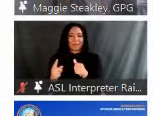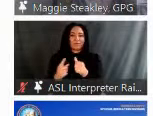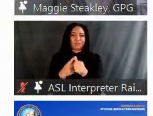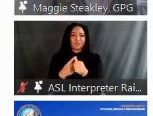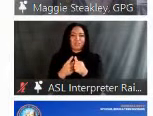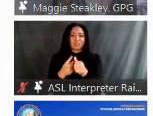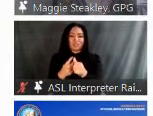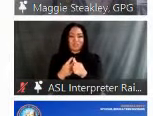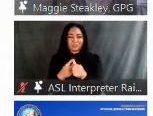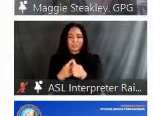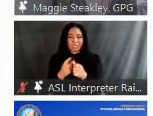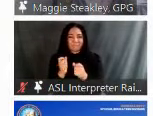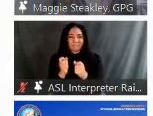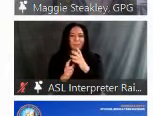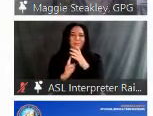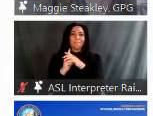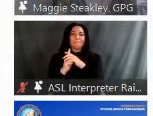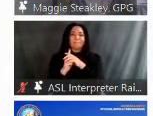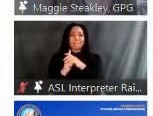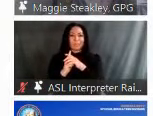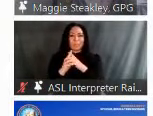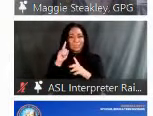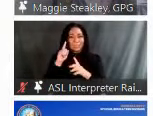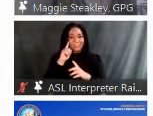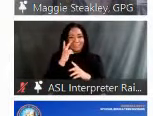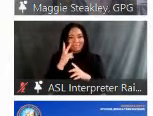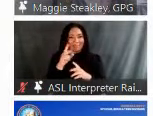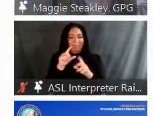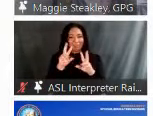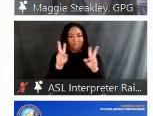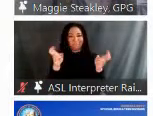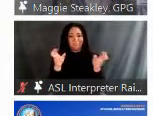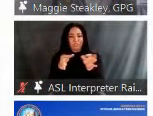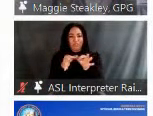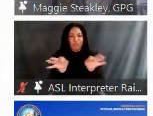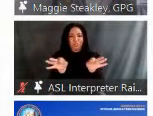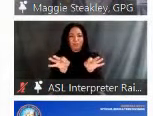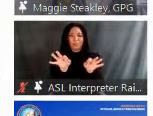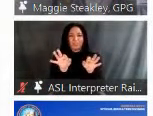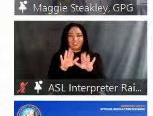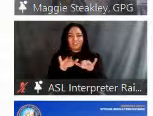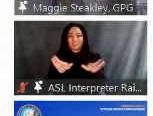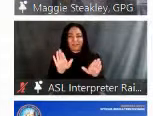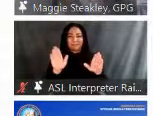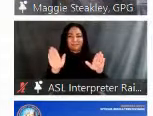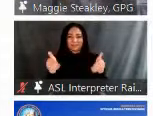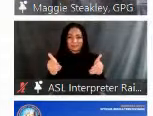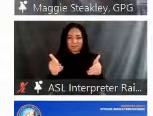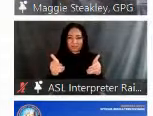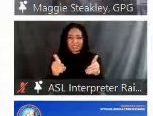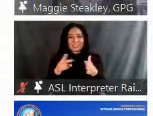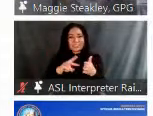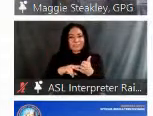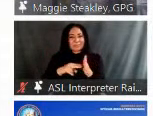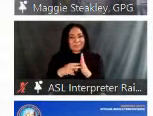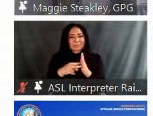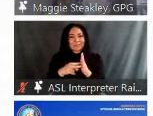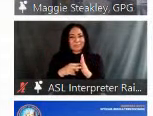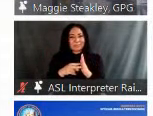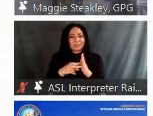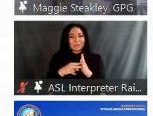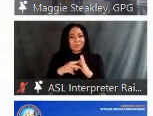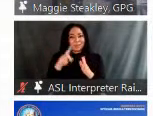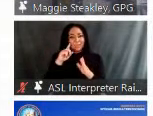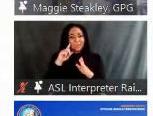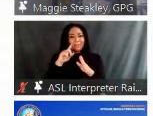see child-centered approach, that for me, it's looking at that whole child approach, which means we're